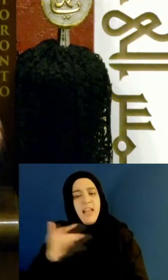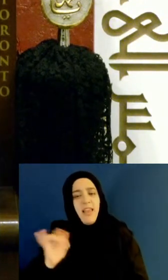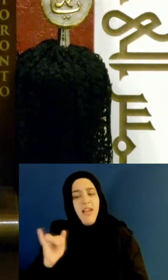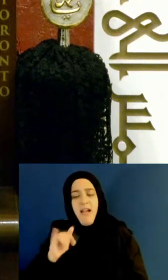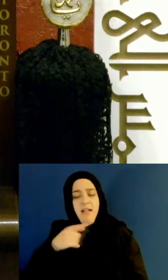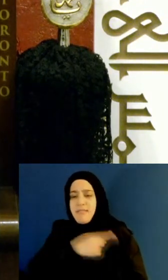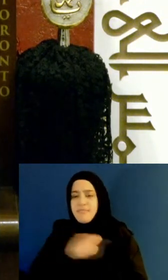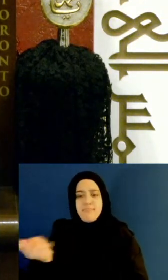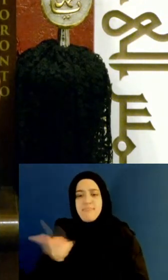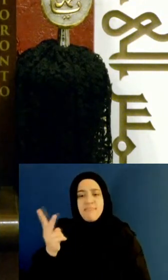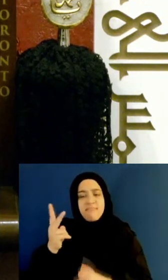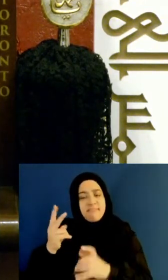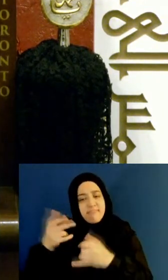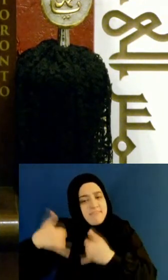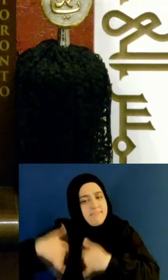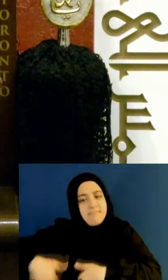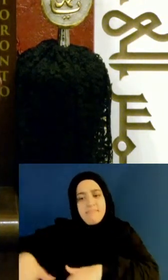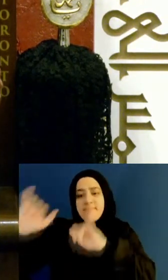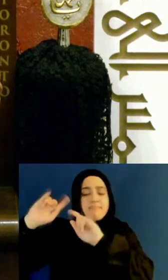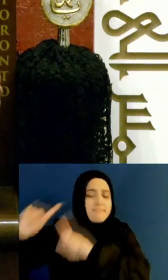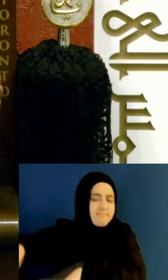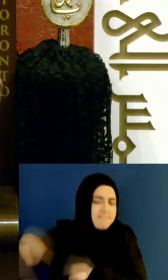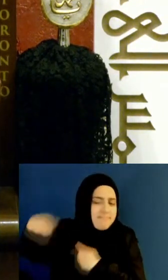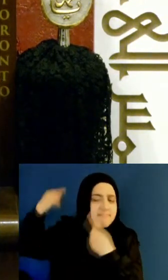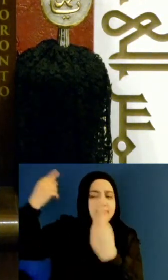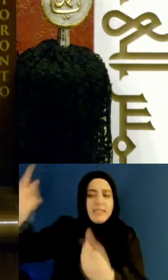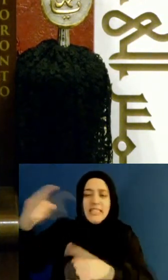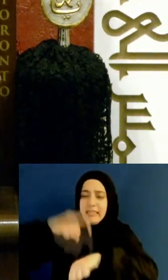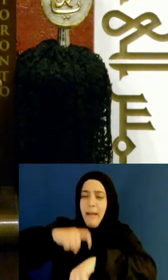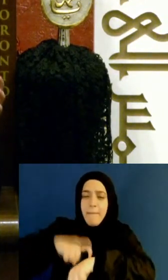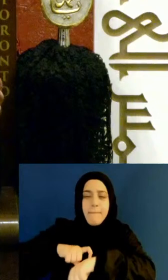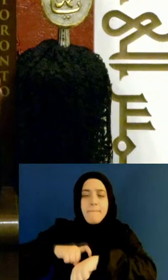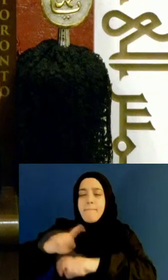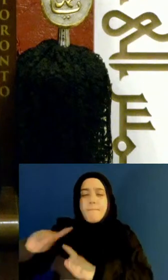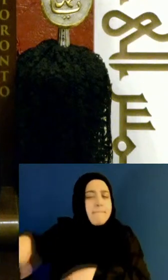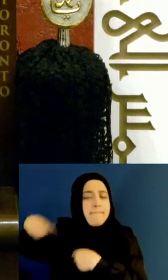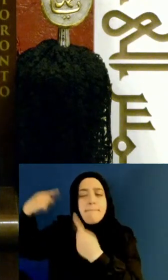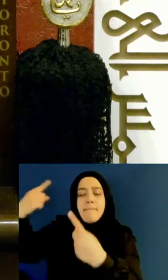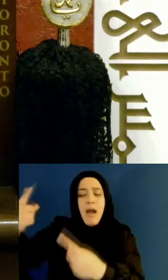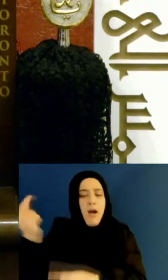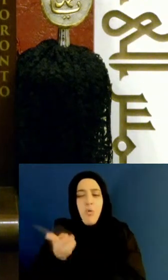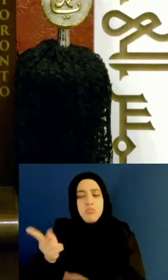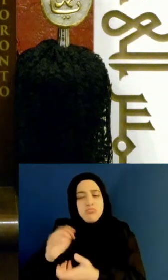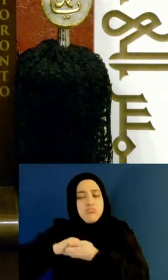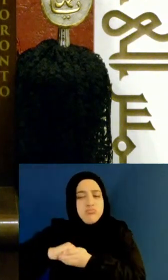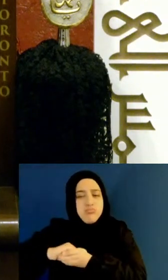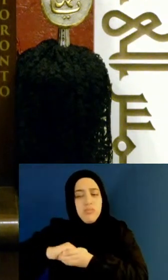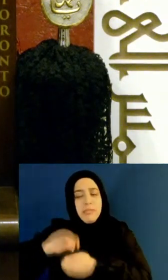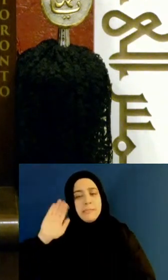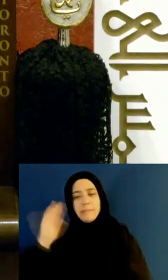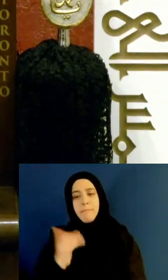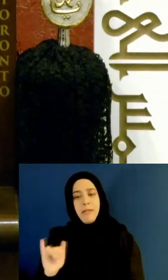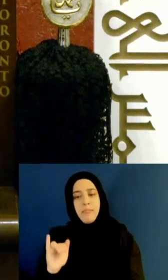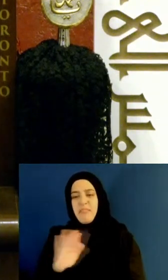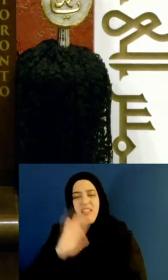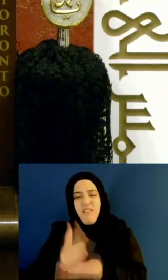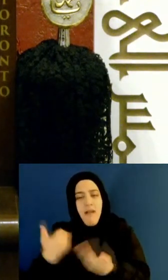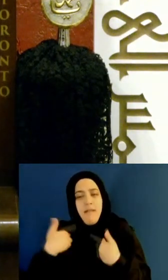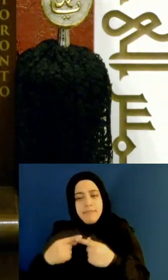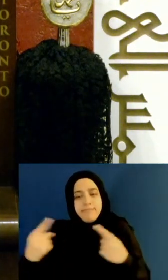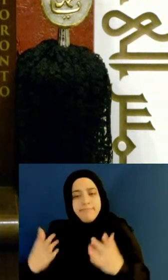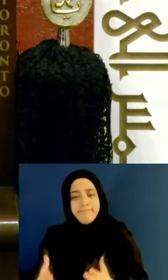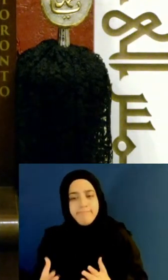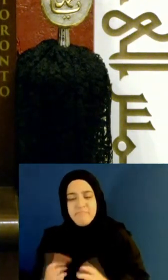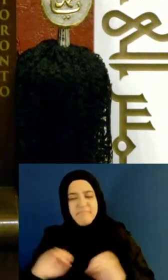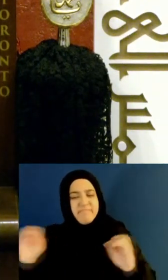This love of Imam al-Hussein governed the relationship between these men to such an